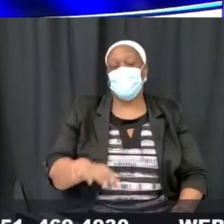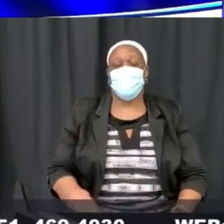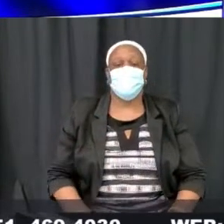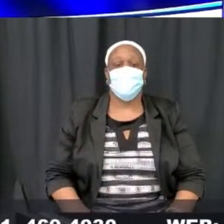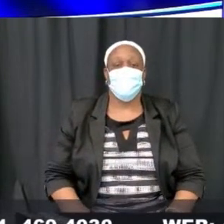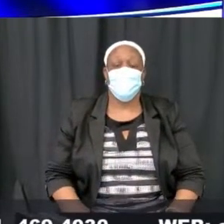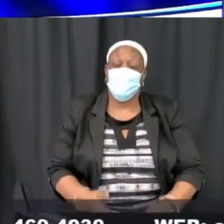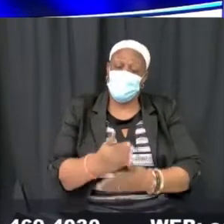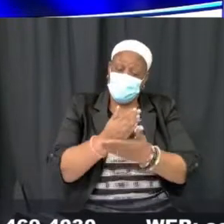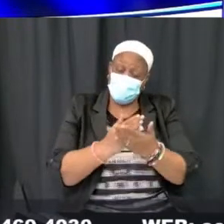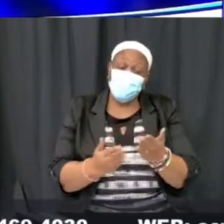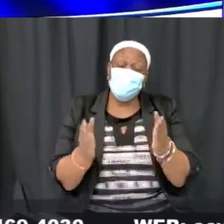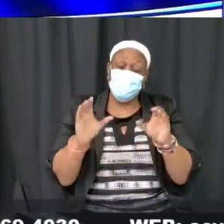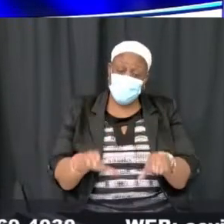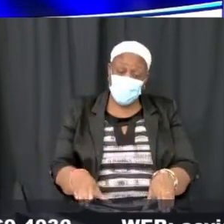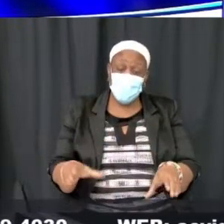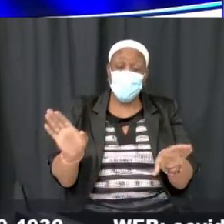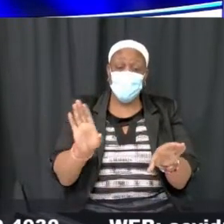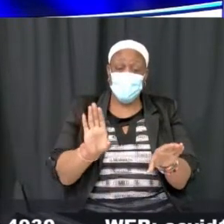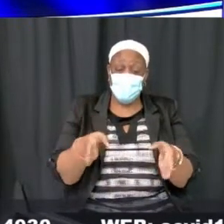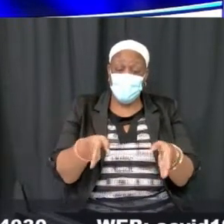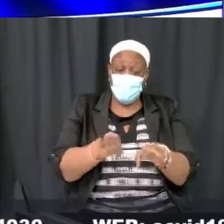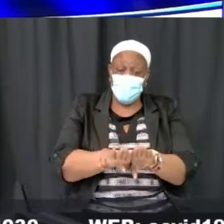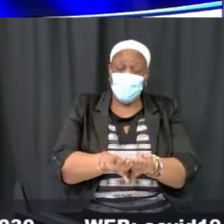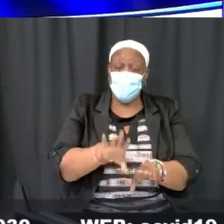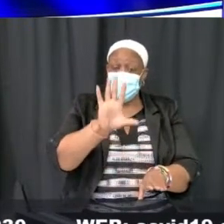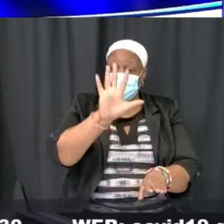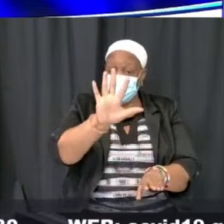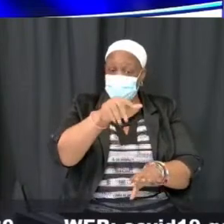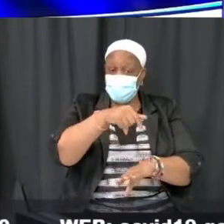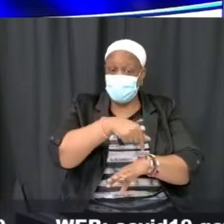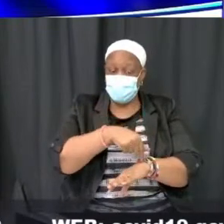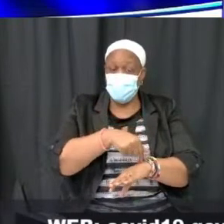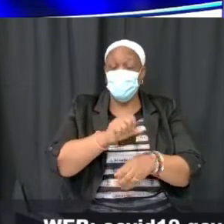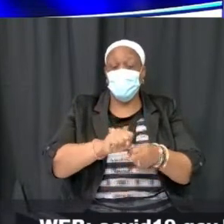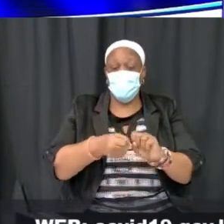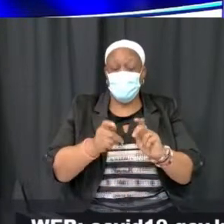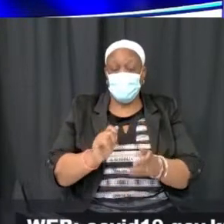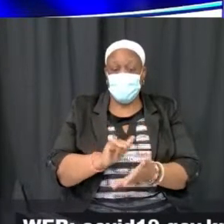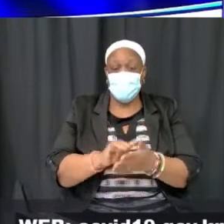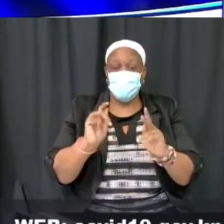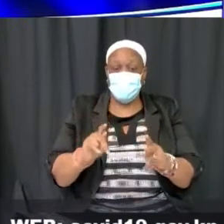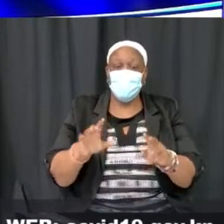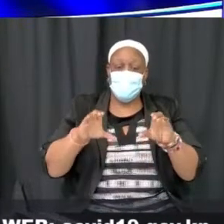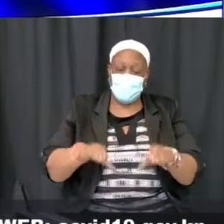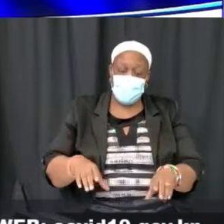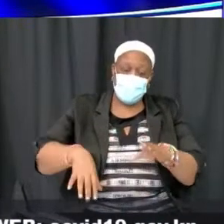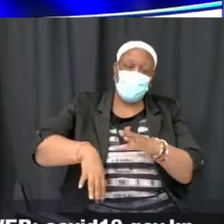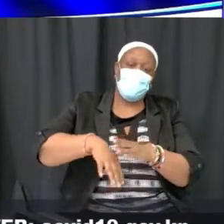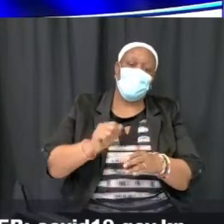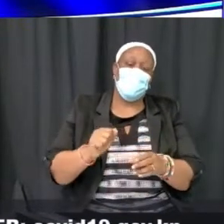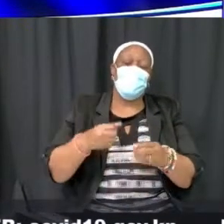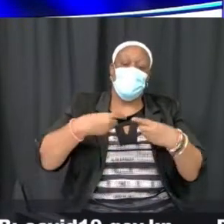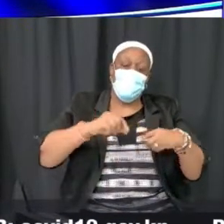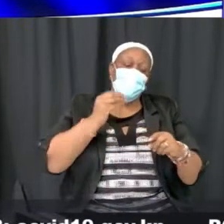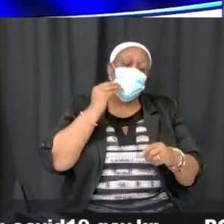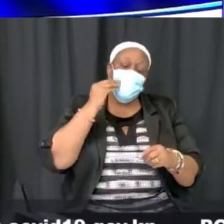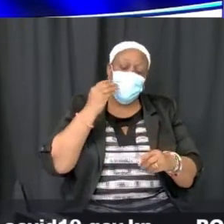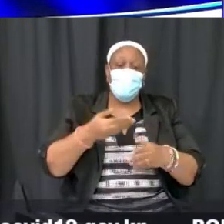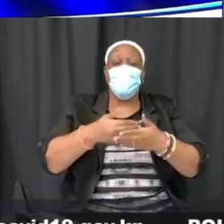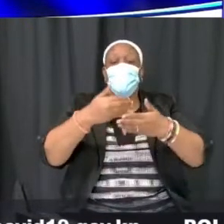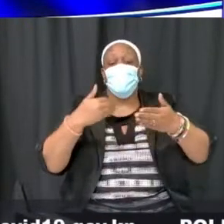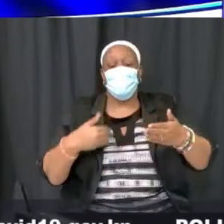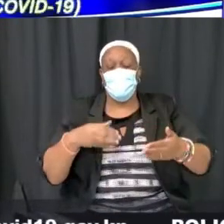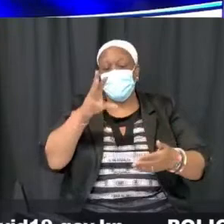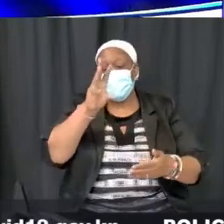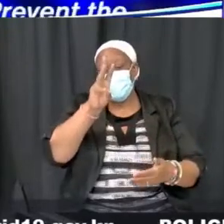5 p.m. as the closing hour for businesses. In closing, I wish to appeal to every person to be responsible